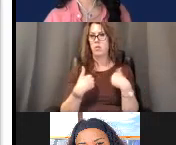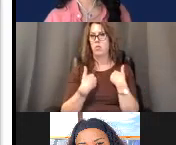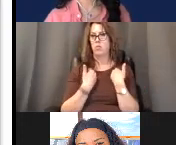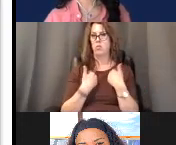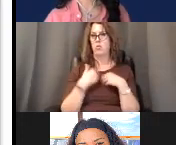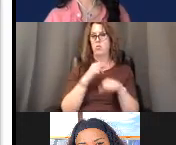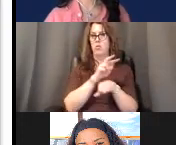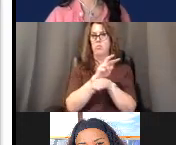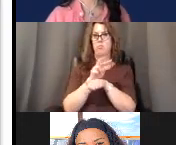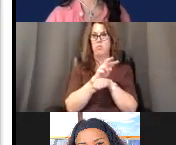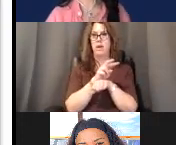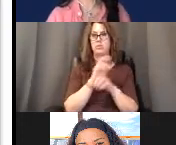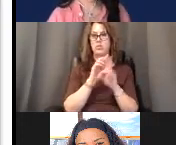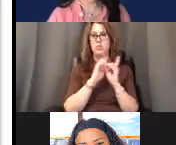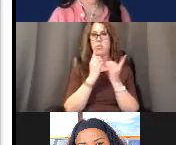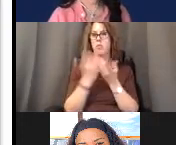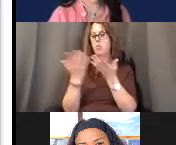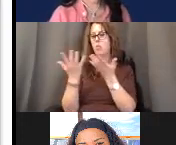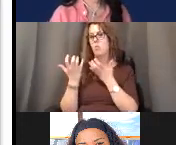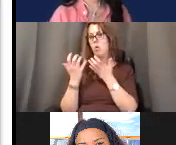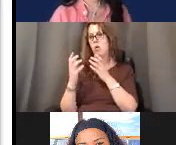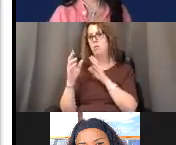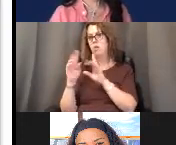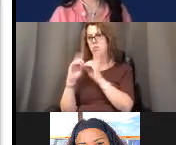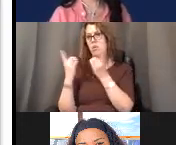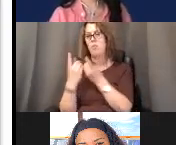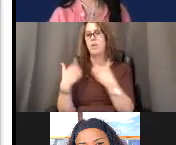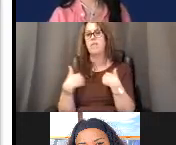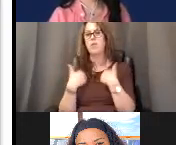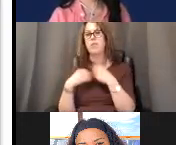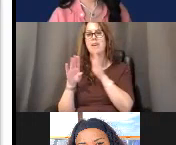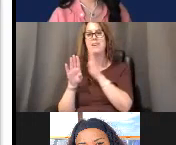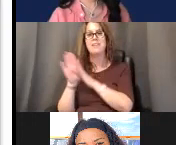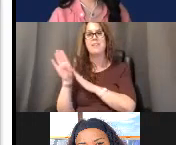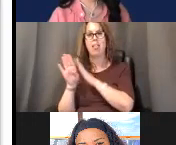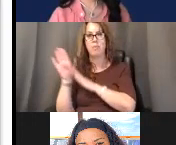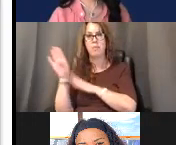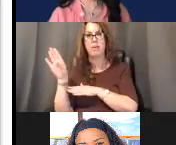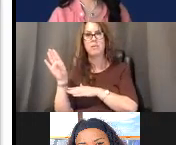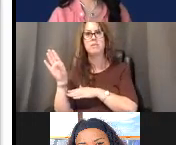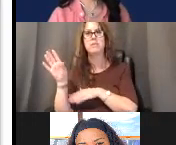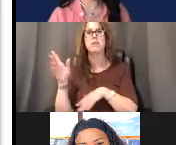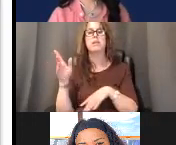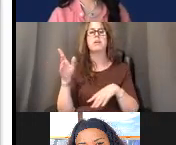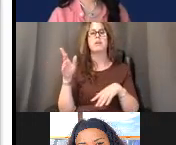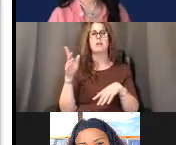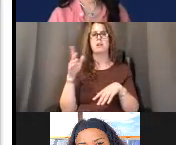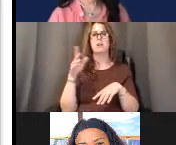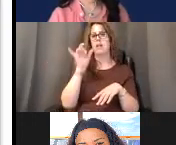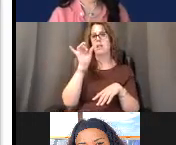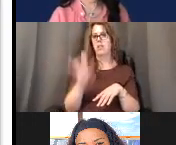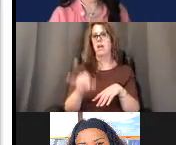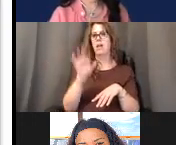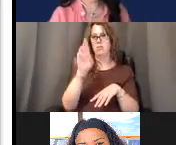youth development, a department of youth development. And there's a similar effort happening, actually, a reimagining on the child welfare